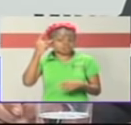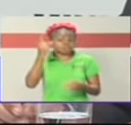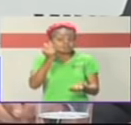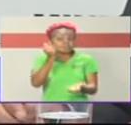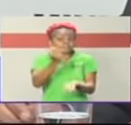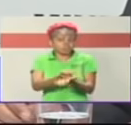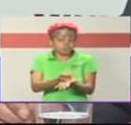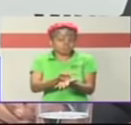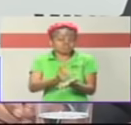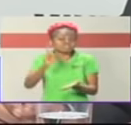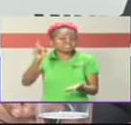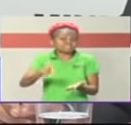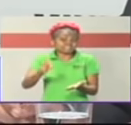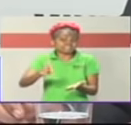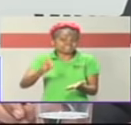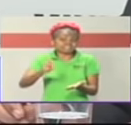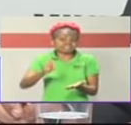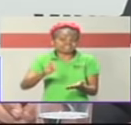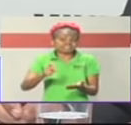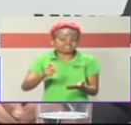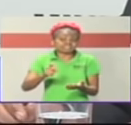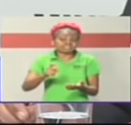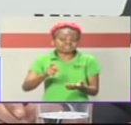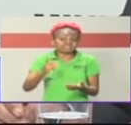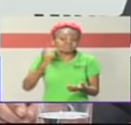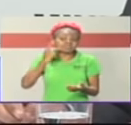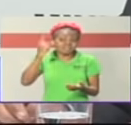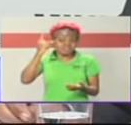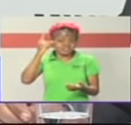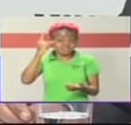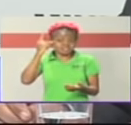seeking parental consent to vaccinate your children.